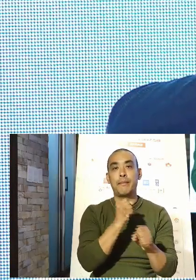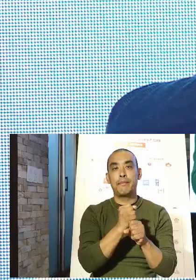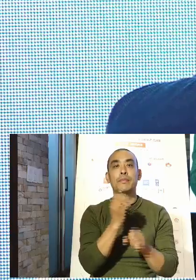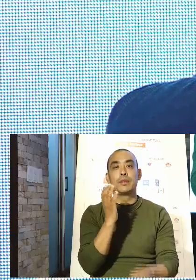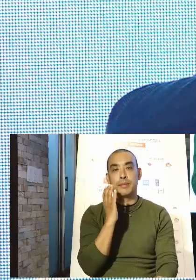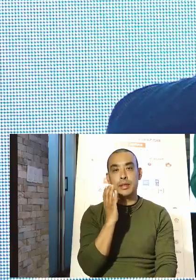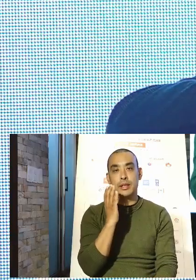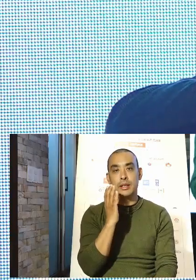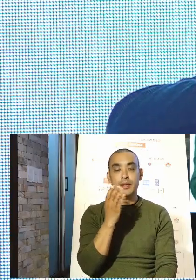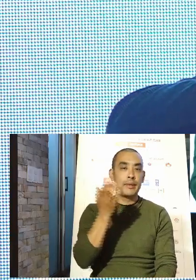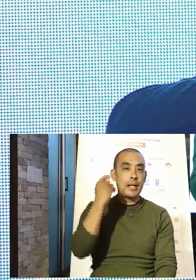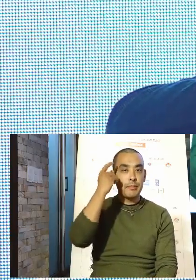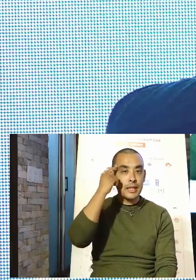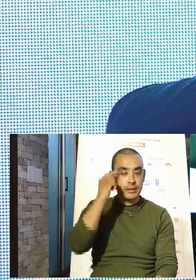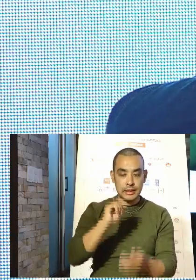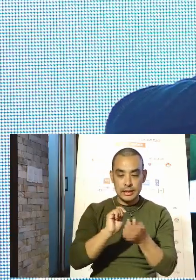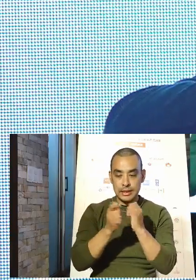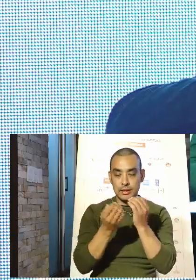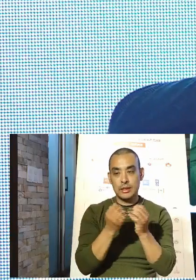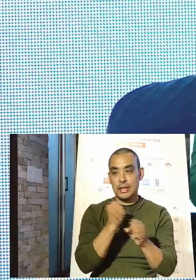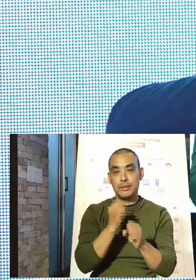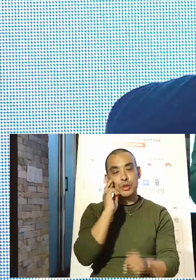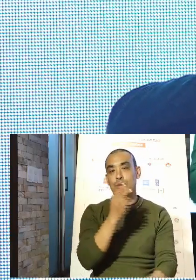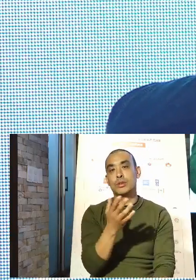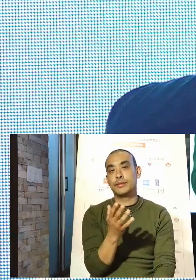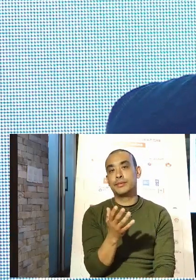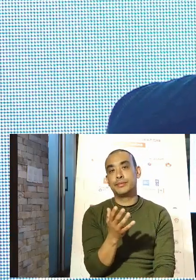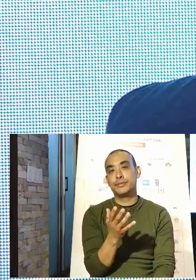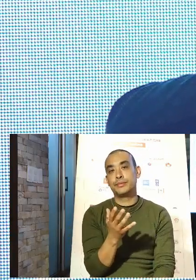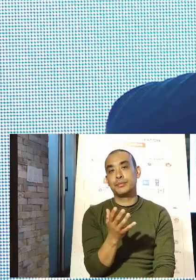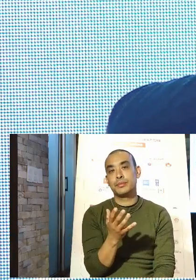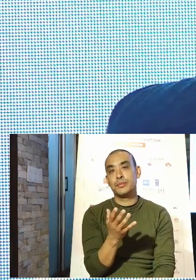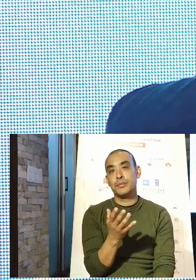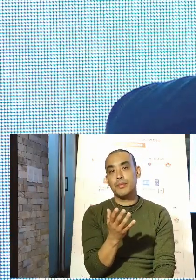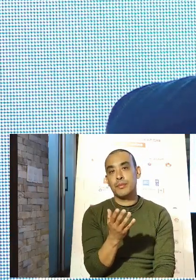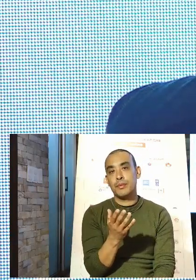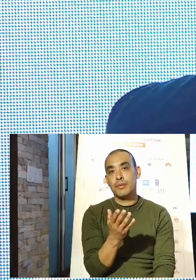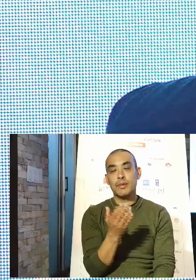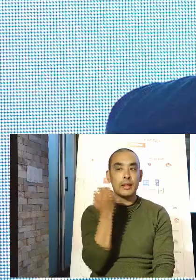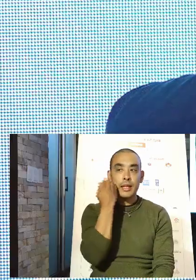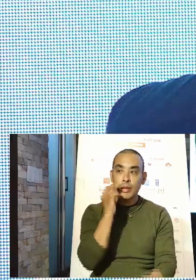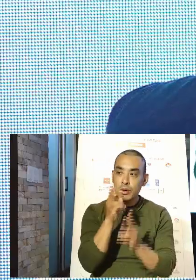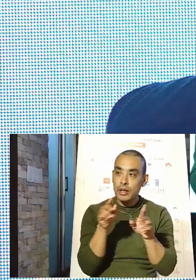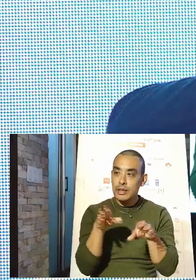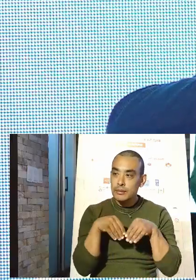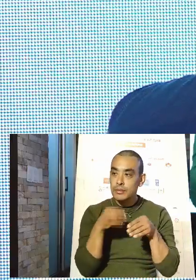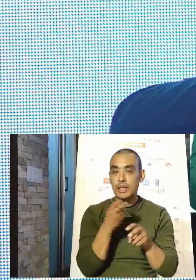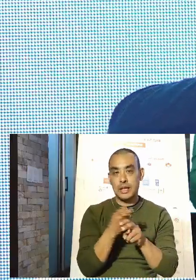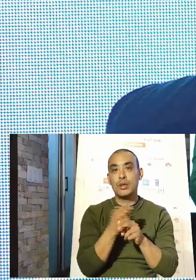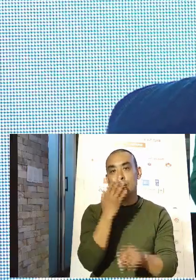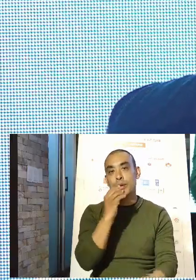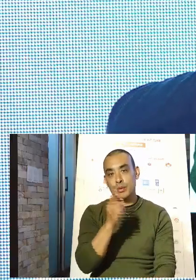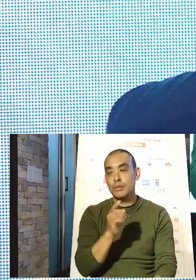reversing patriarchy is not easy task to meet. So initially, the boys were a bit hesitant about accepting all these things.